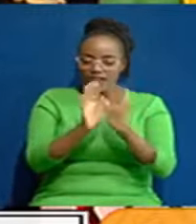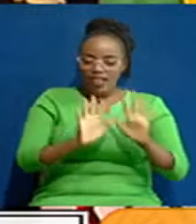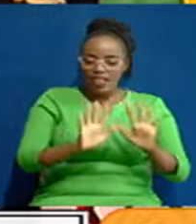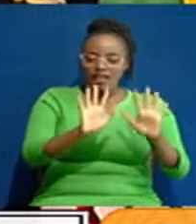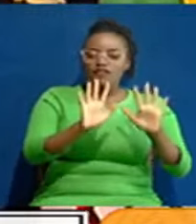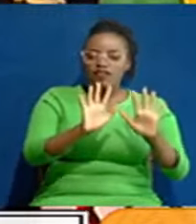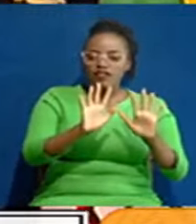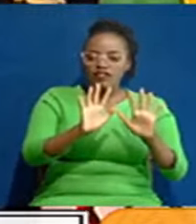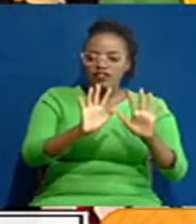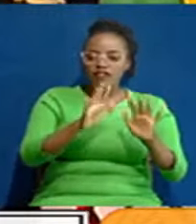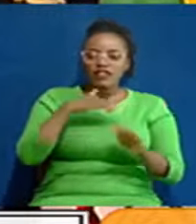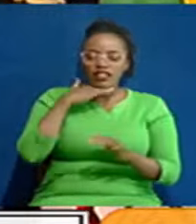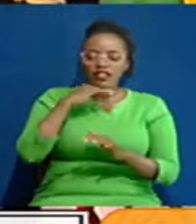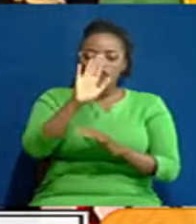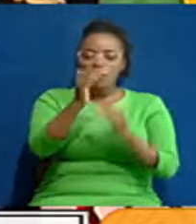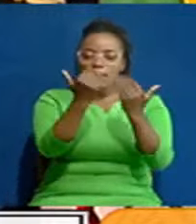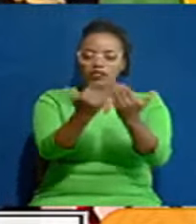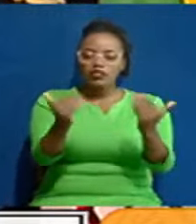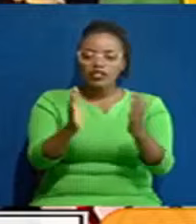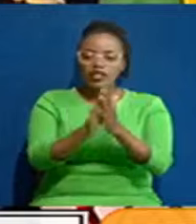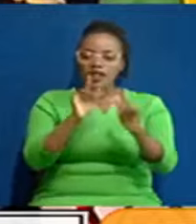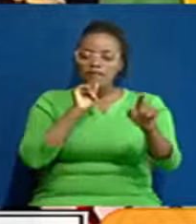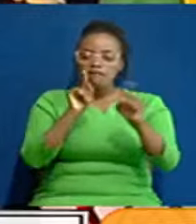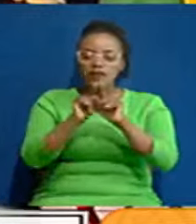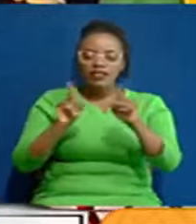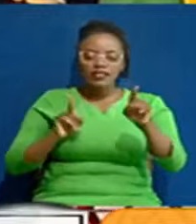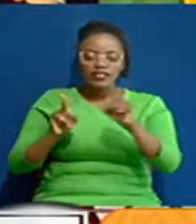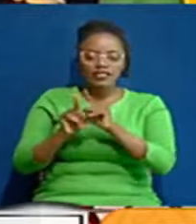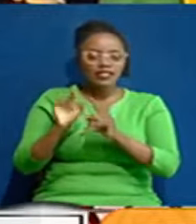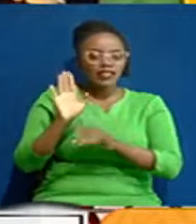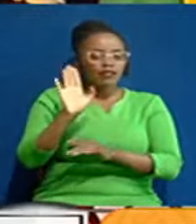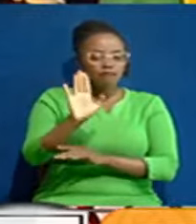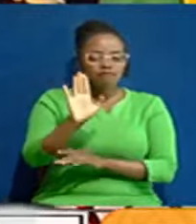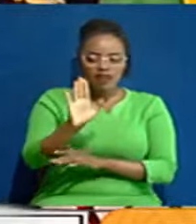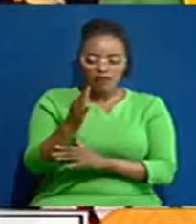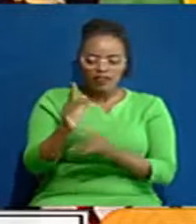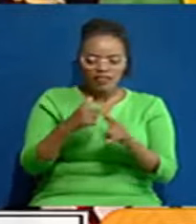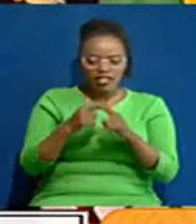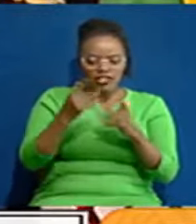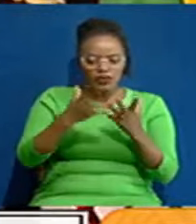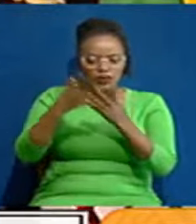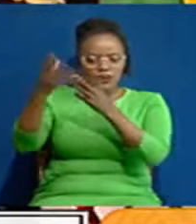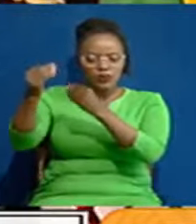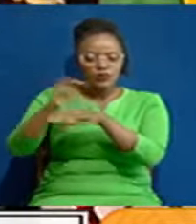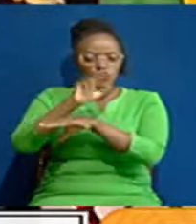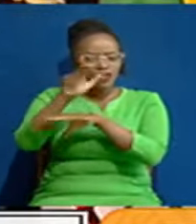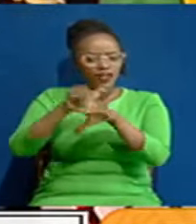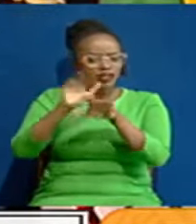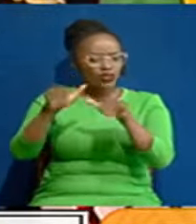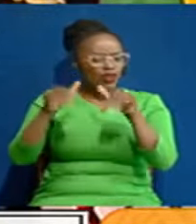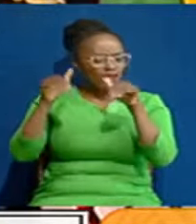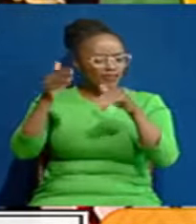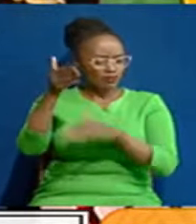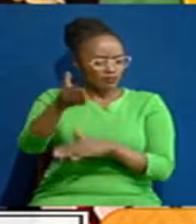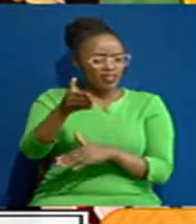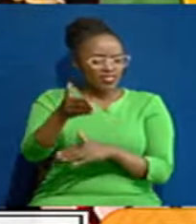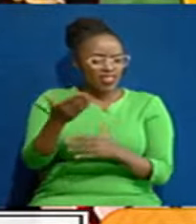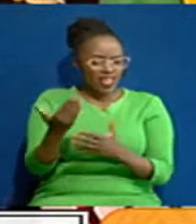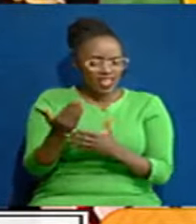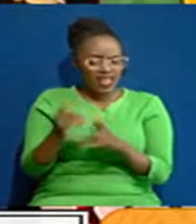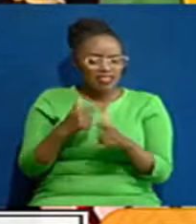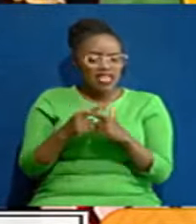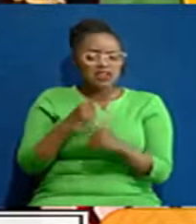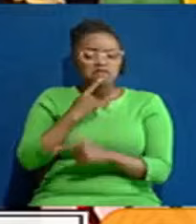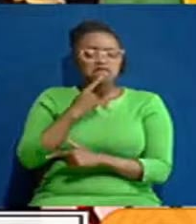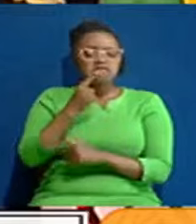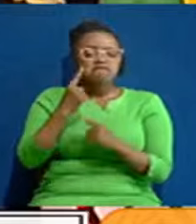in his death for his children and his brothers and sisters. And then you go to the floor of the house and